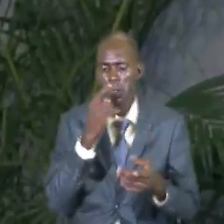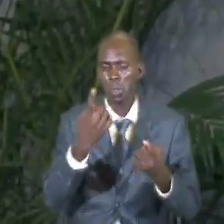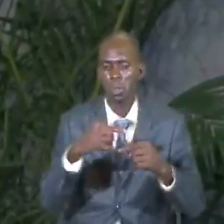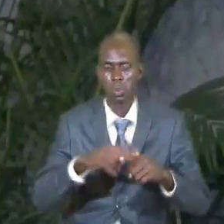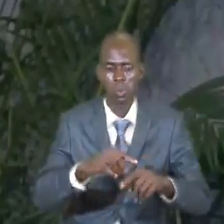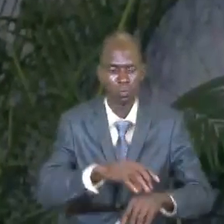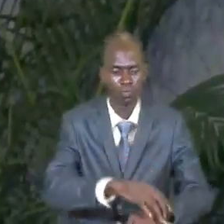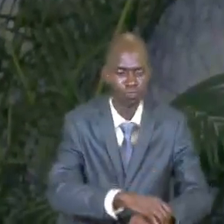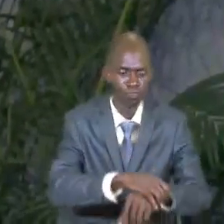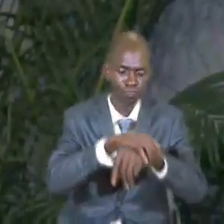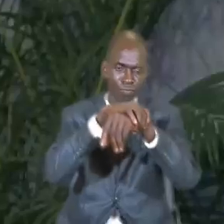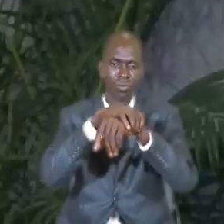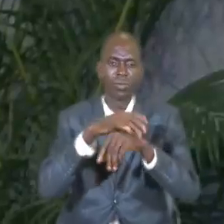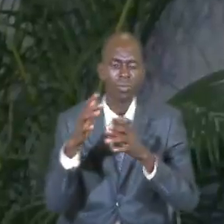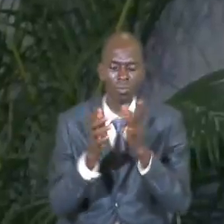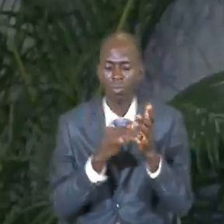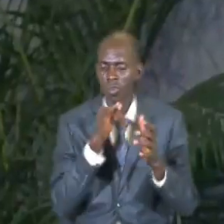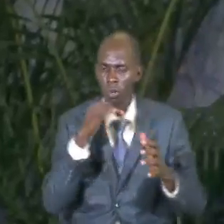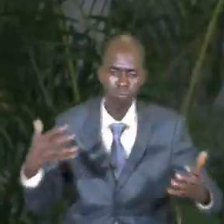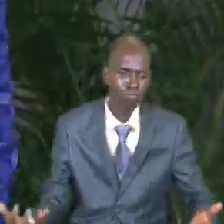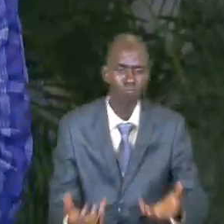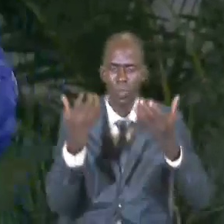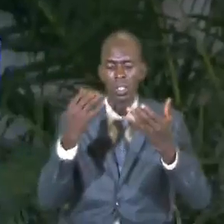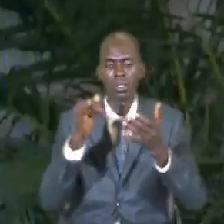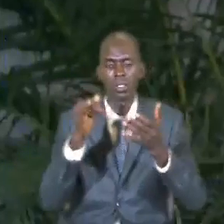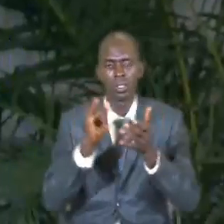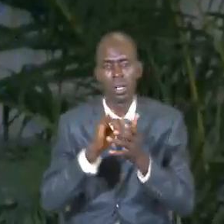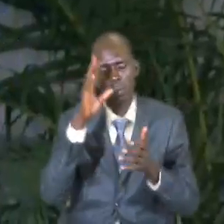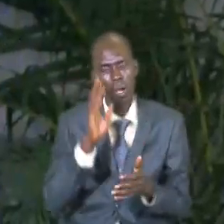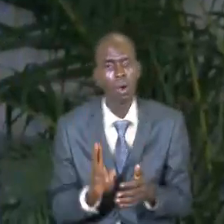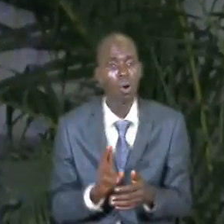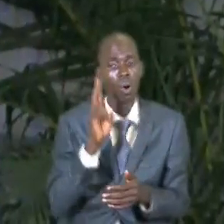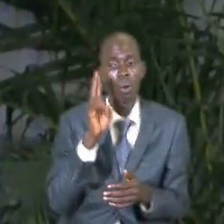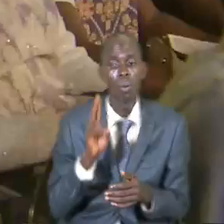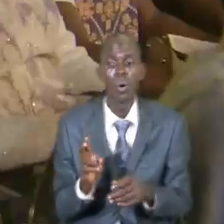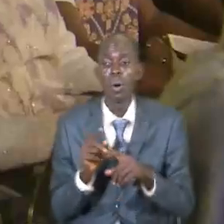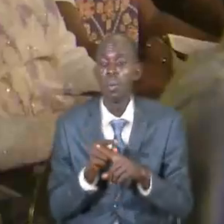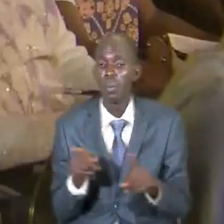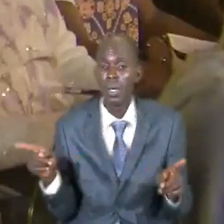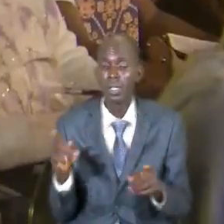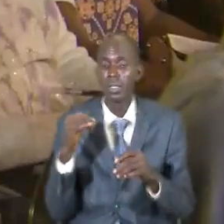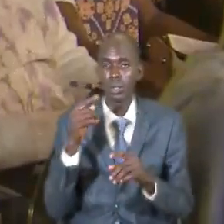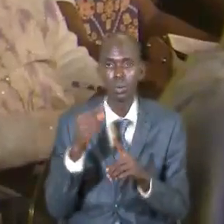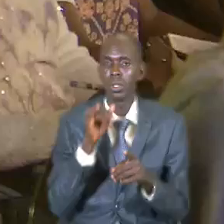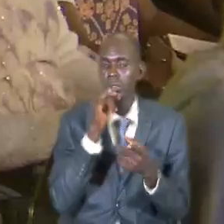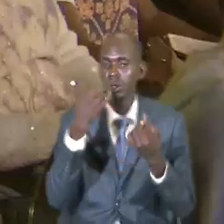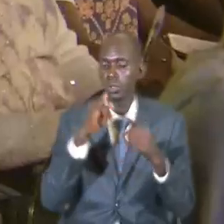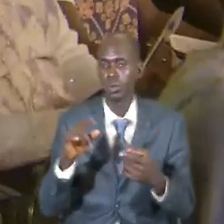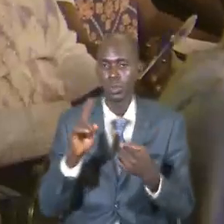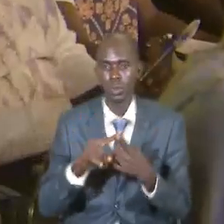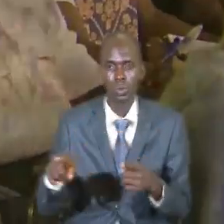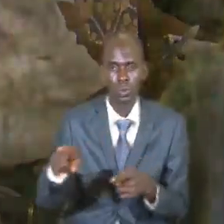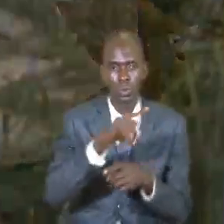up. I'll not come over there to jerk you. The word is coming to you from heaven. And as the word gets to